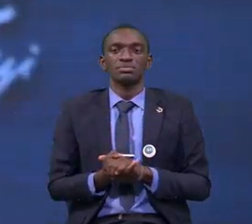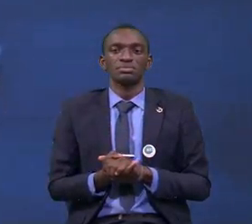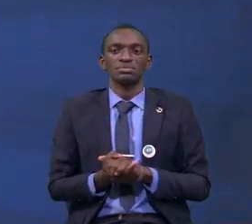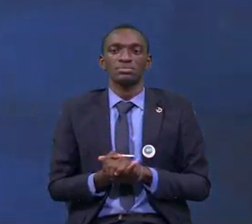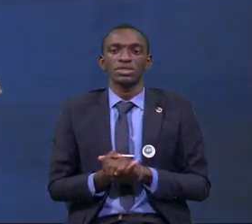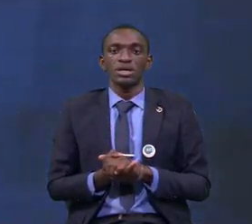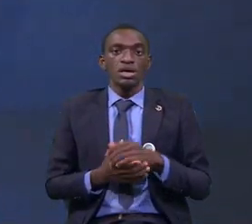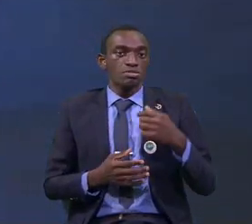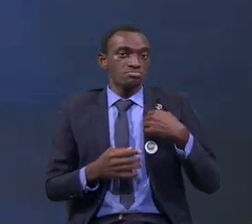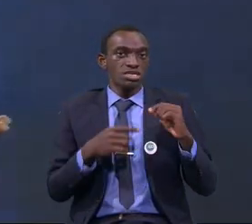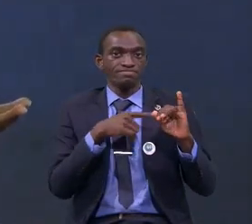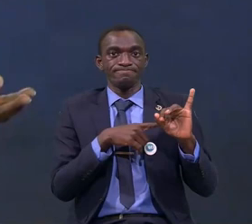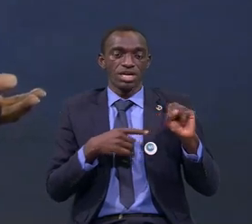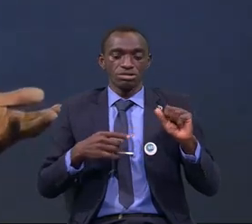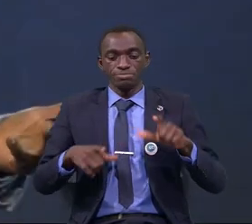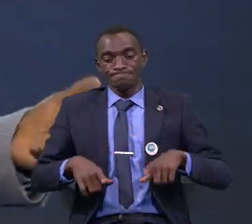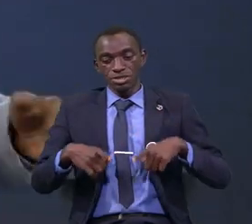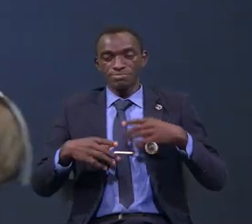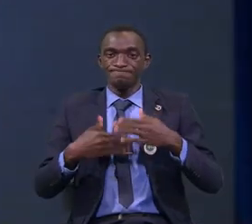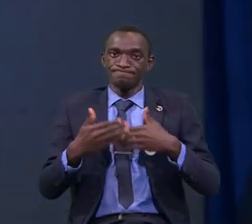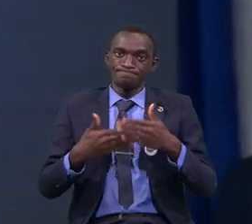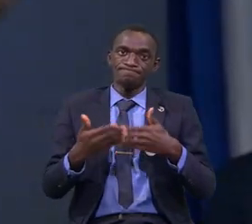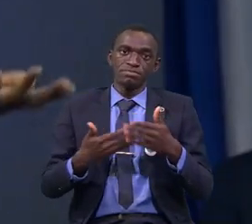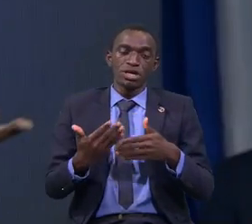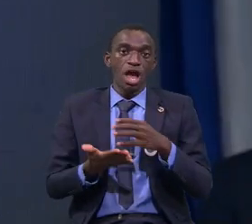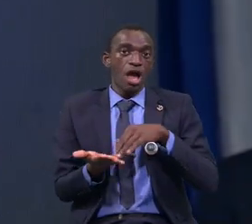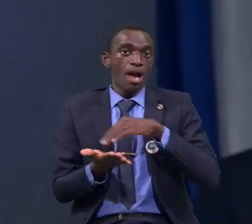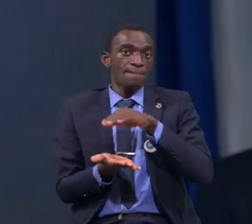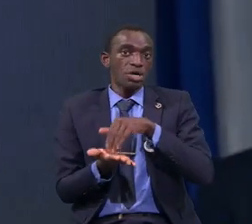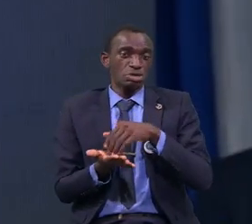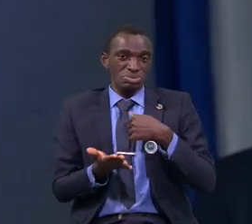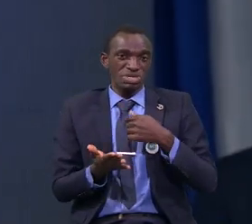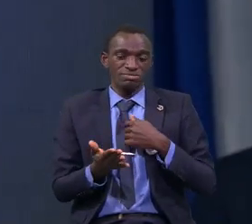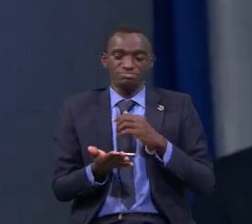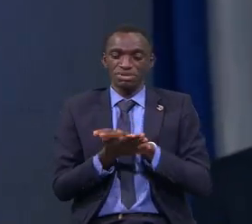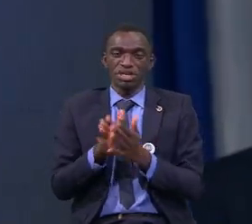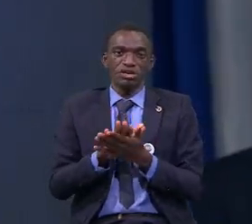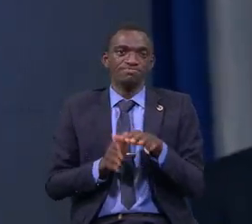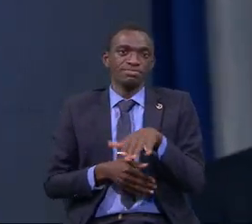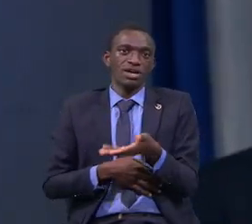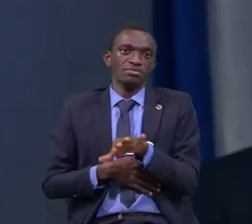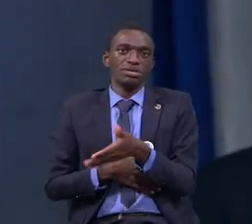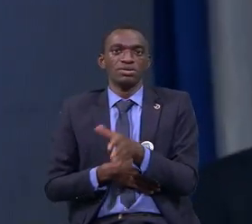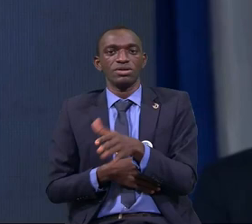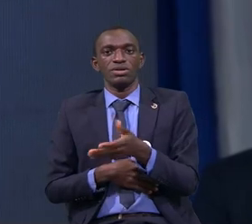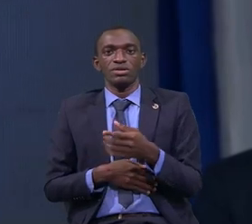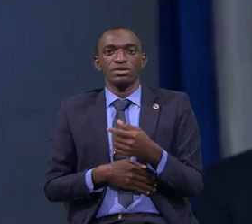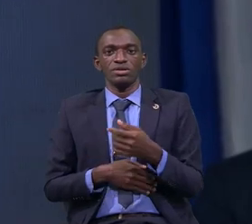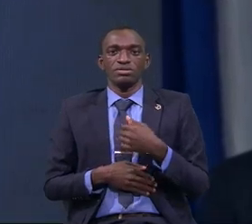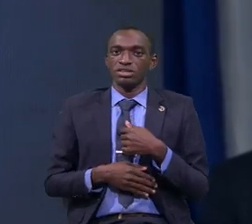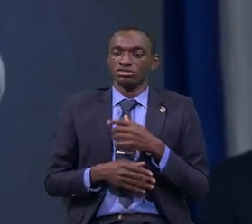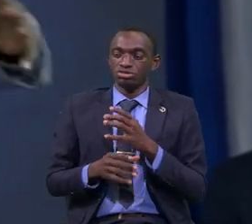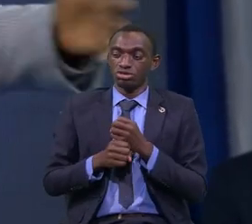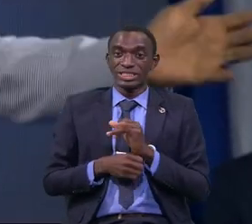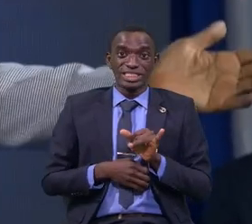As I dwell among them, I became like a chameleon. I took the color and